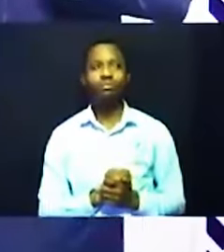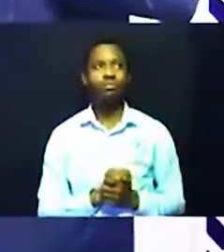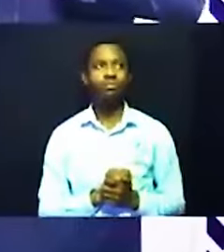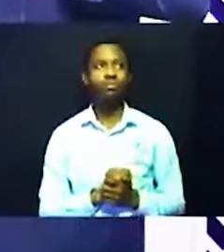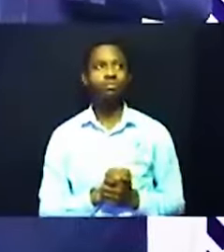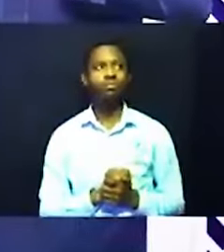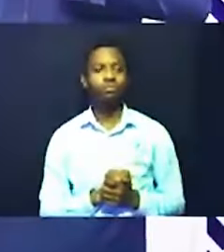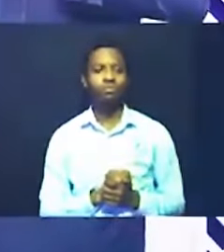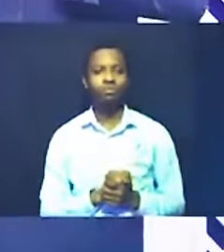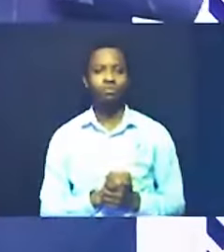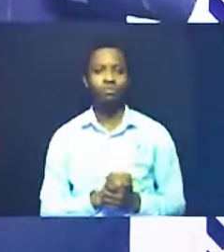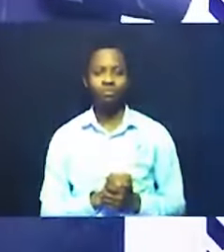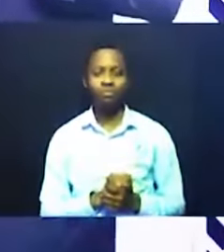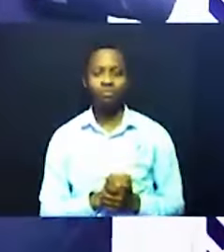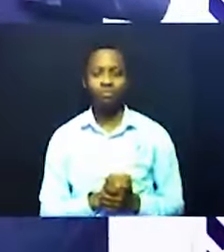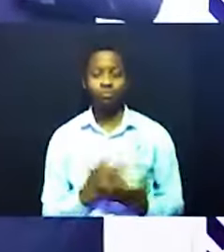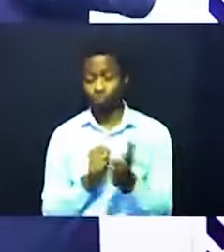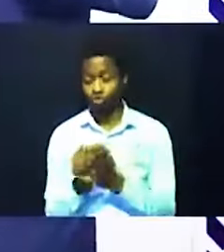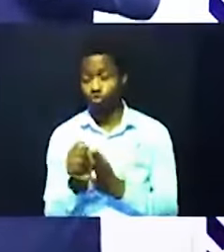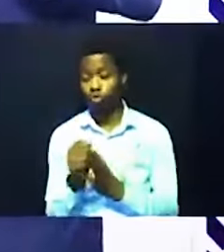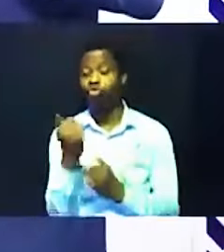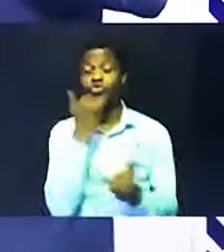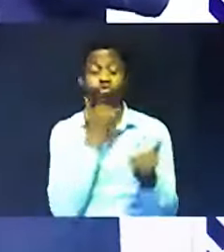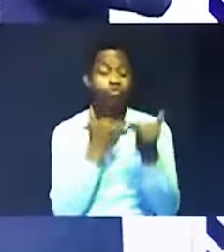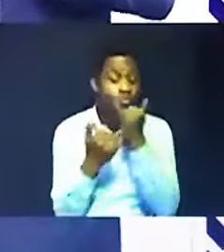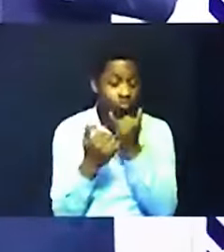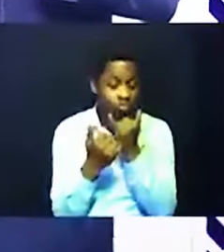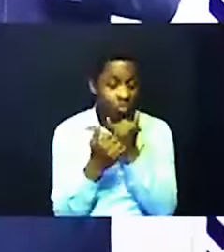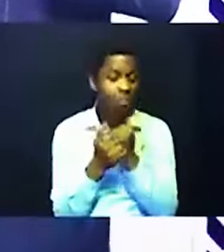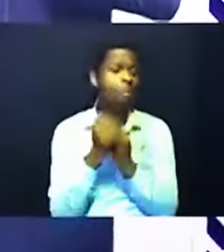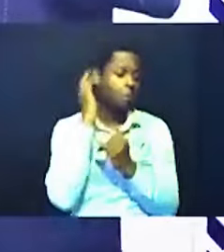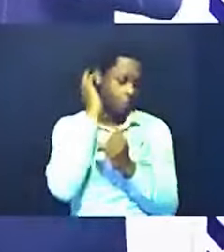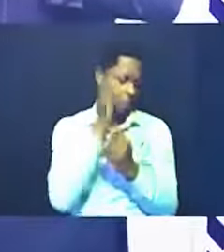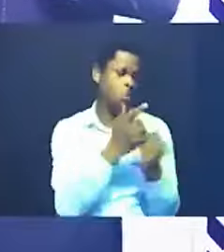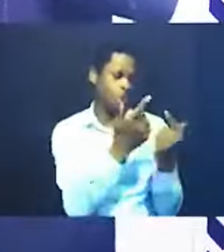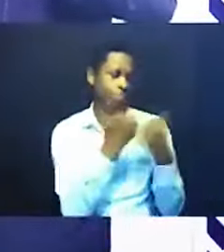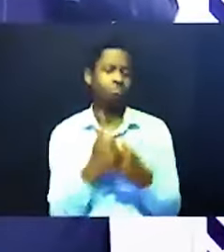us it is impossible that offensive should not